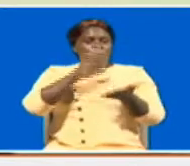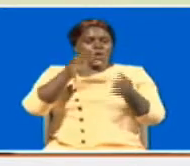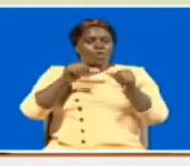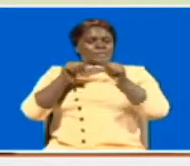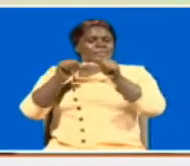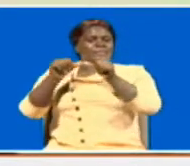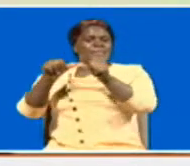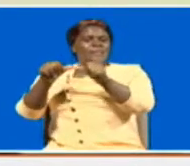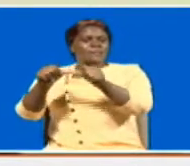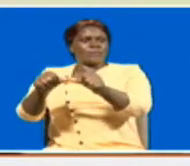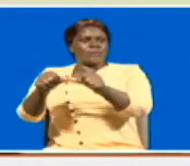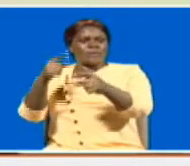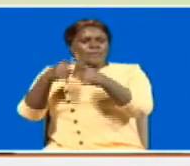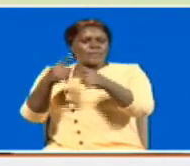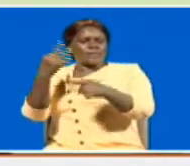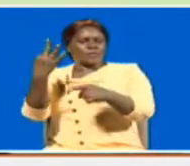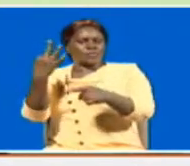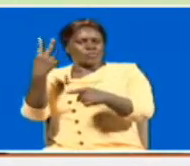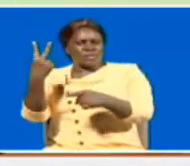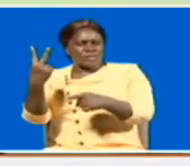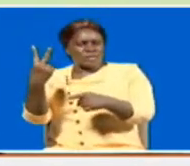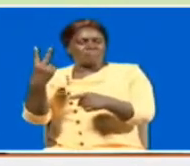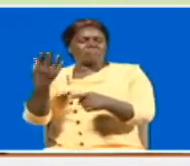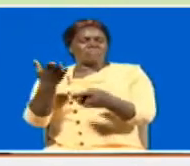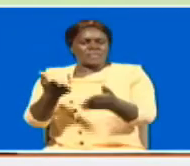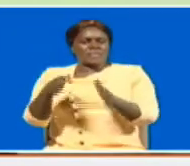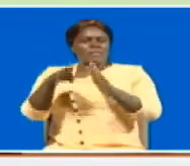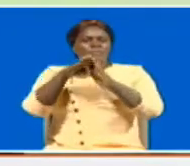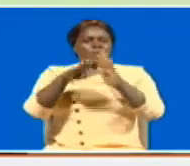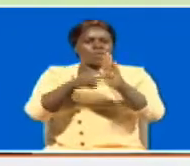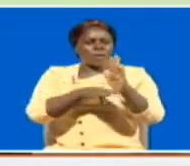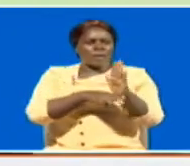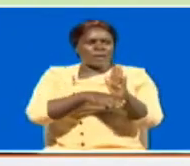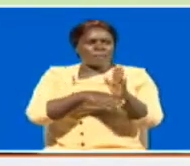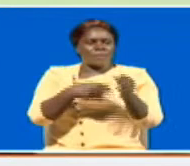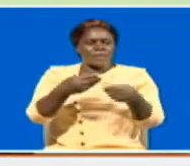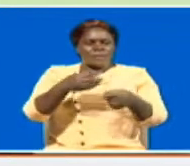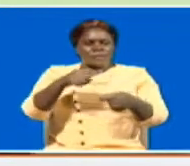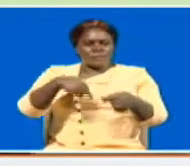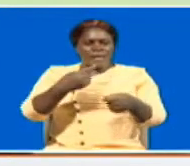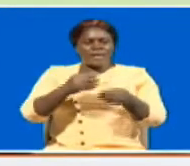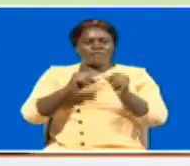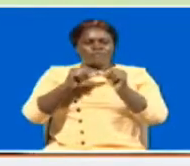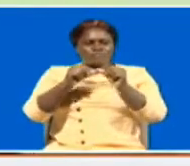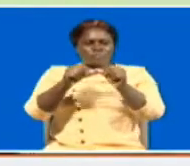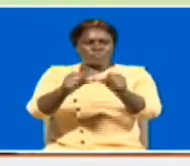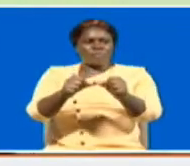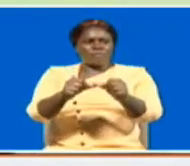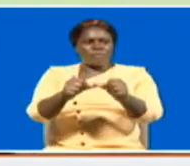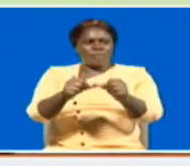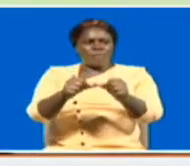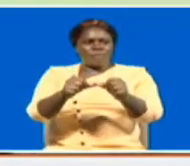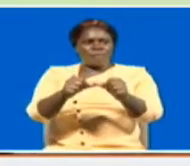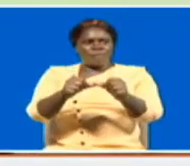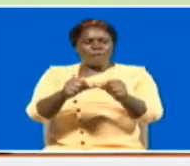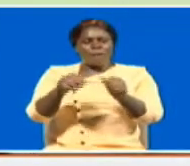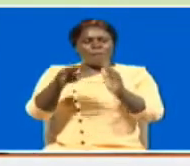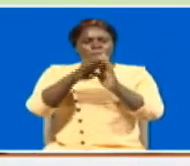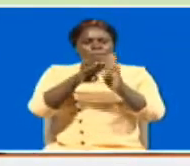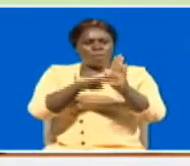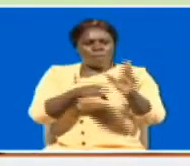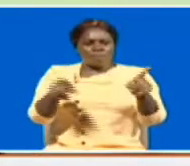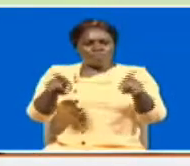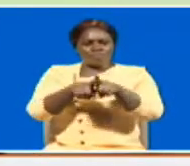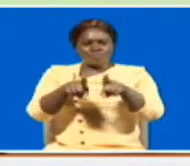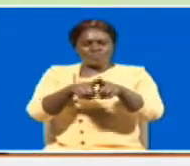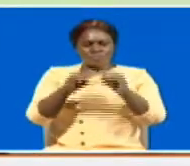sustainable. 2-3 years down the line, this is a program that is self-sustaining. It is a program that